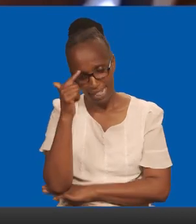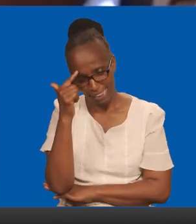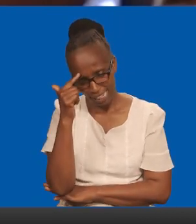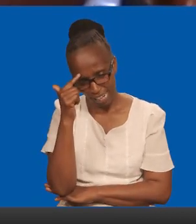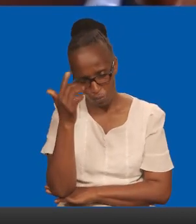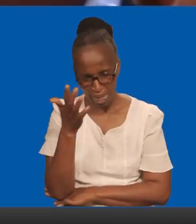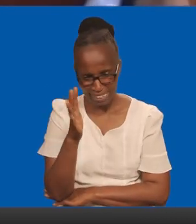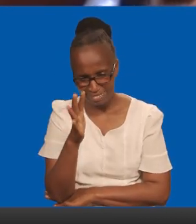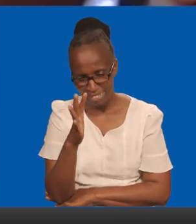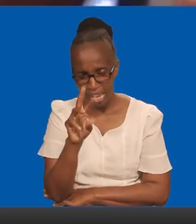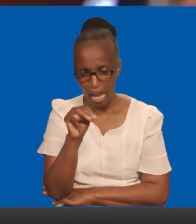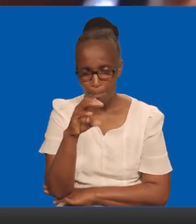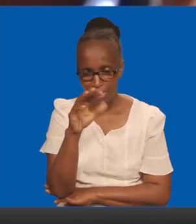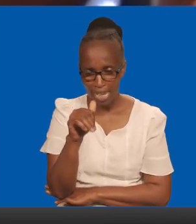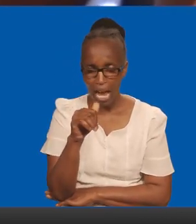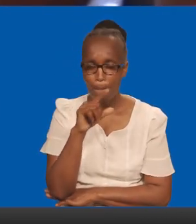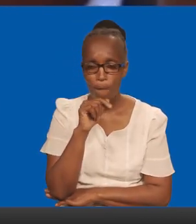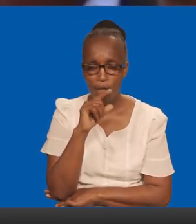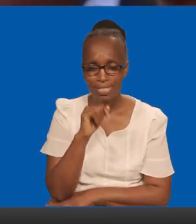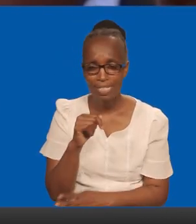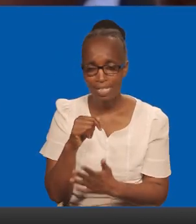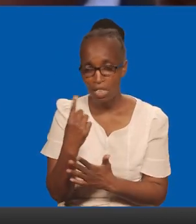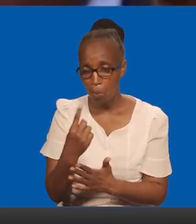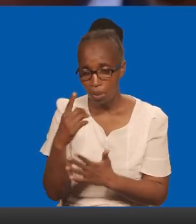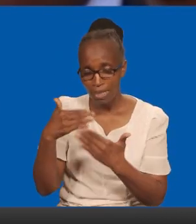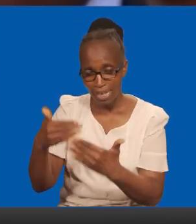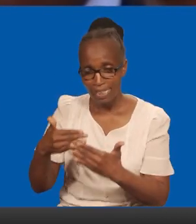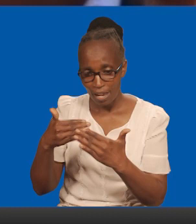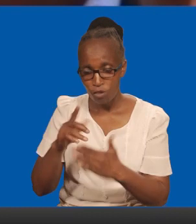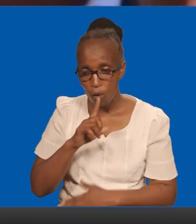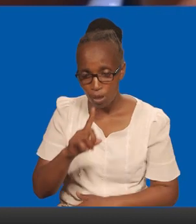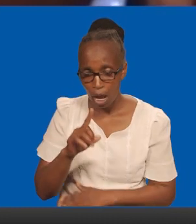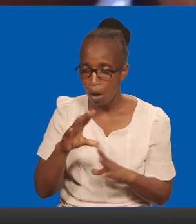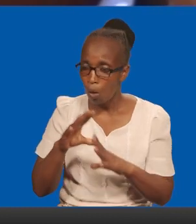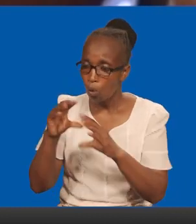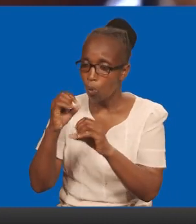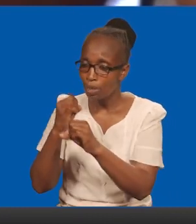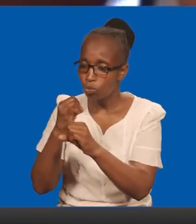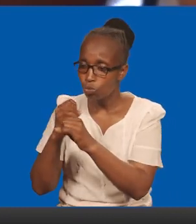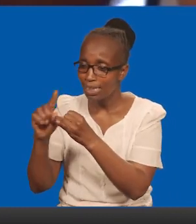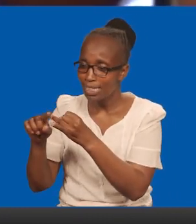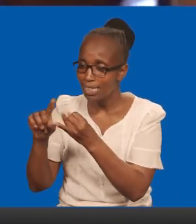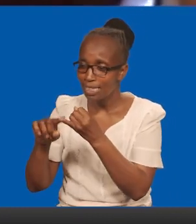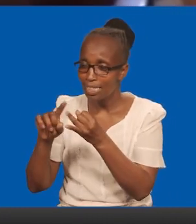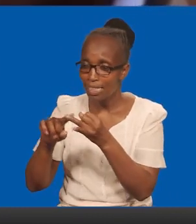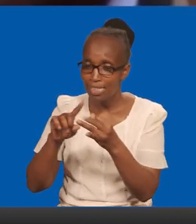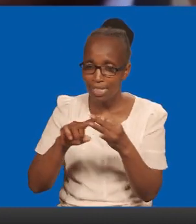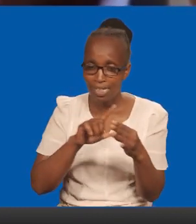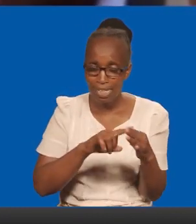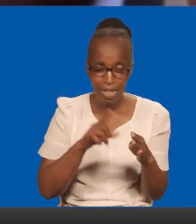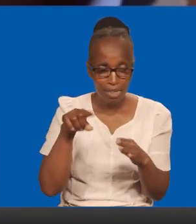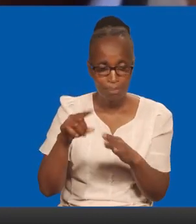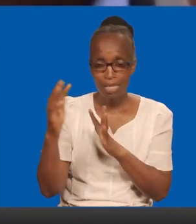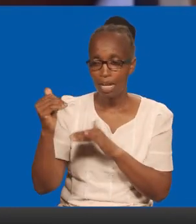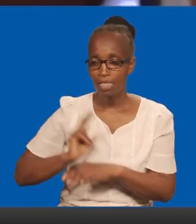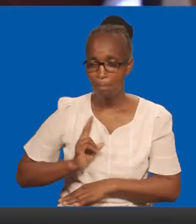So kutuchukulia hivi hivi as if MCAs are just a spanner boys that you just give directions, go and do this, go and do